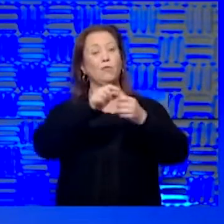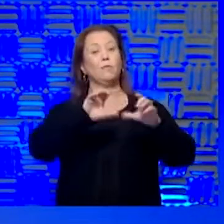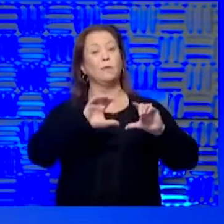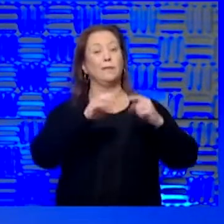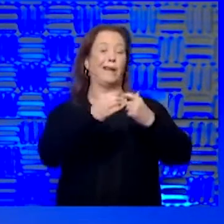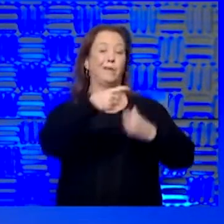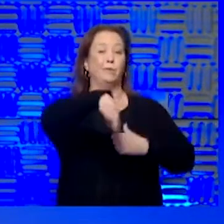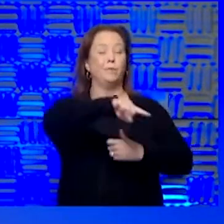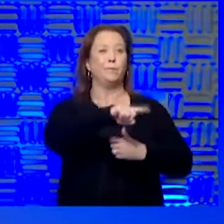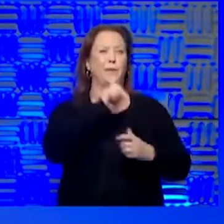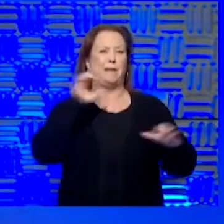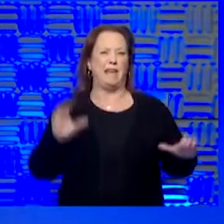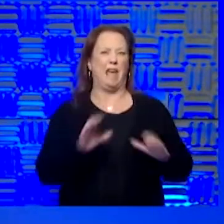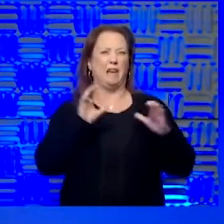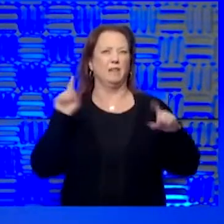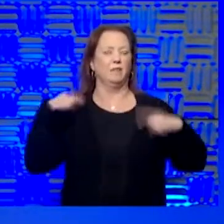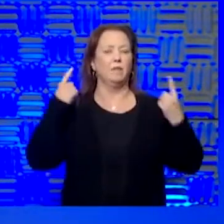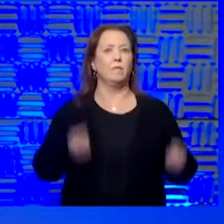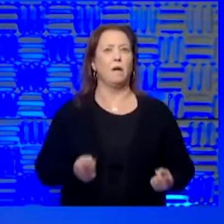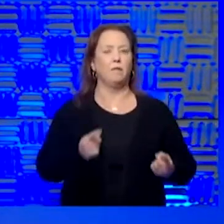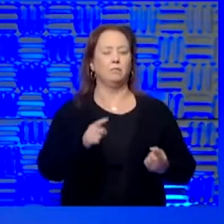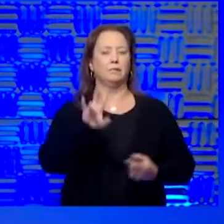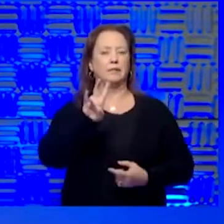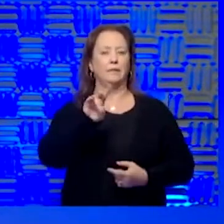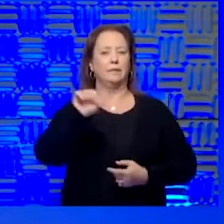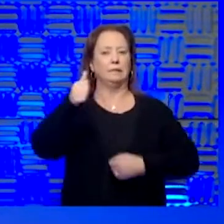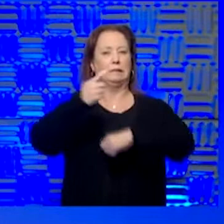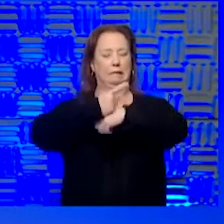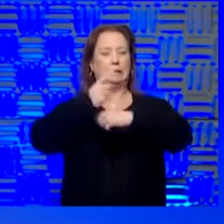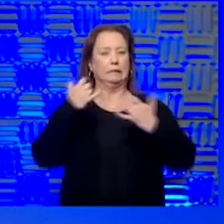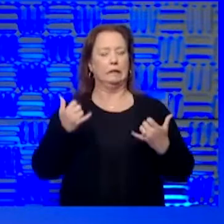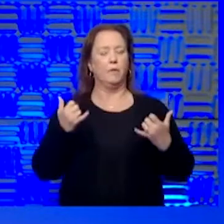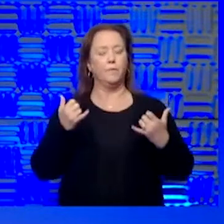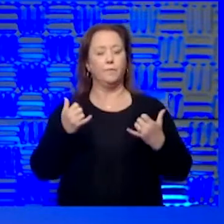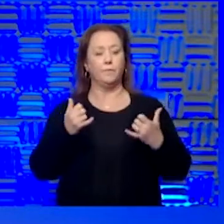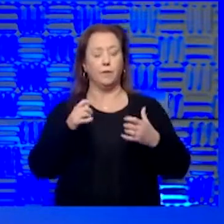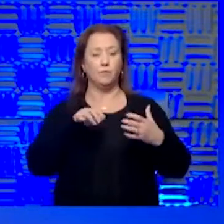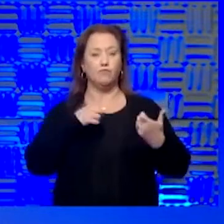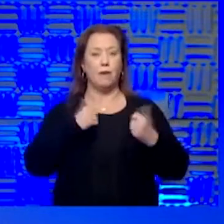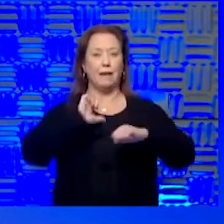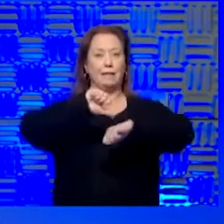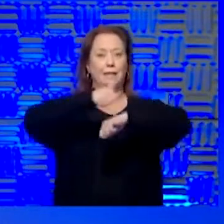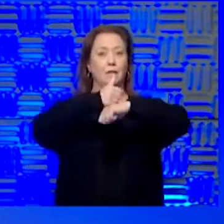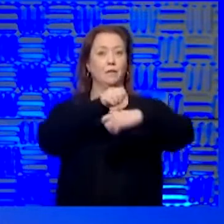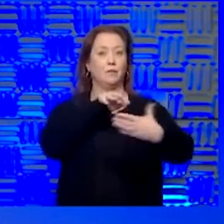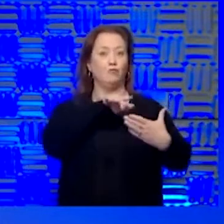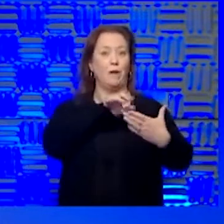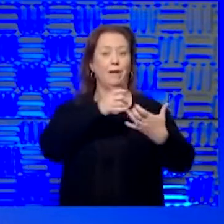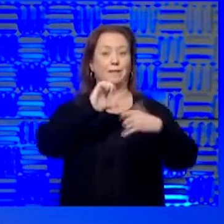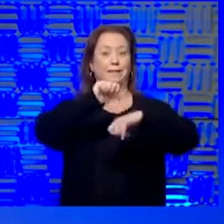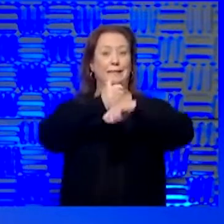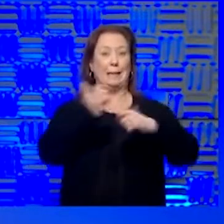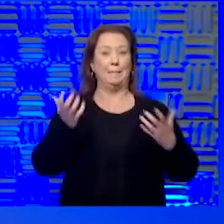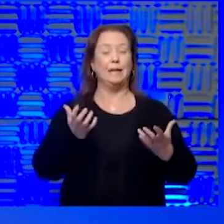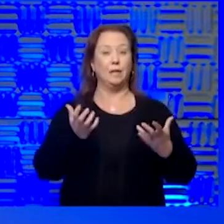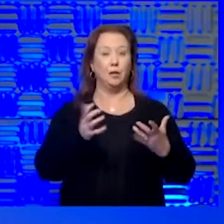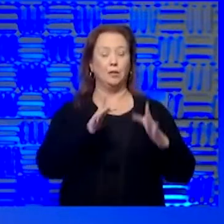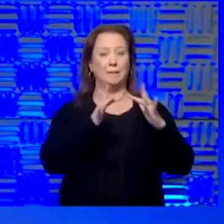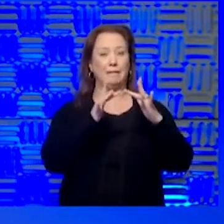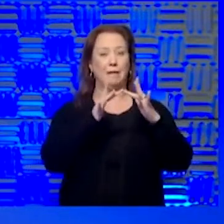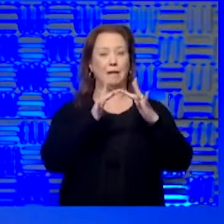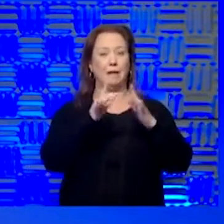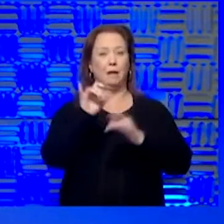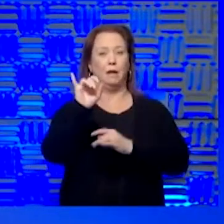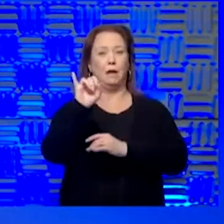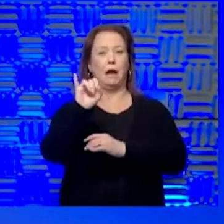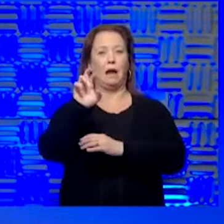this for probably about a week or 10 days now and is working to get the trial going here, has been in contact with